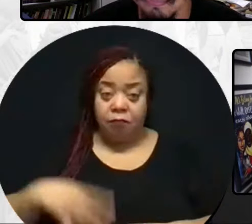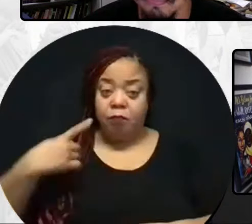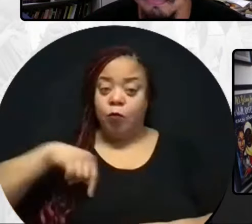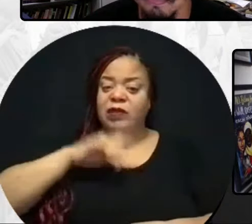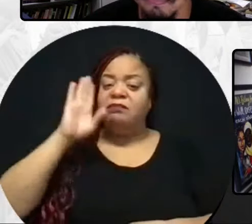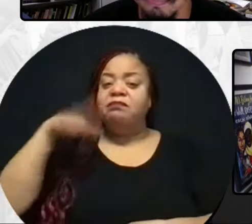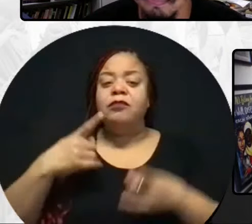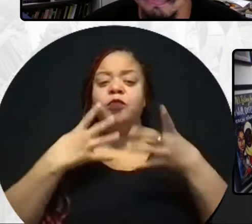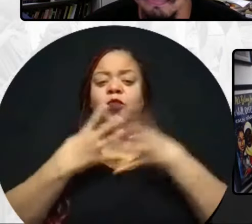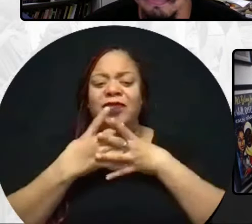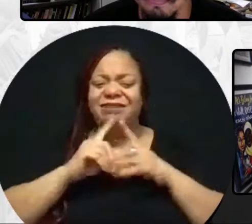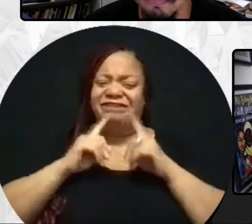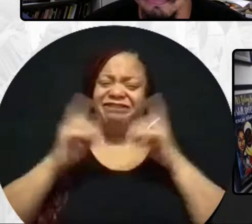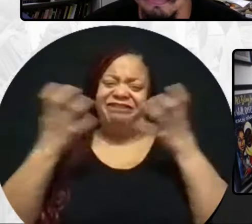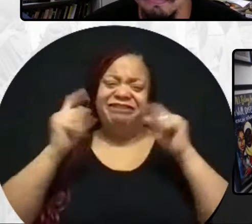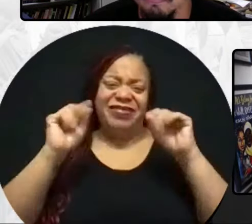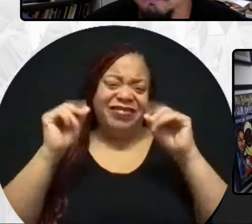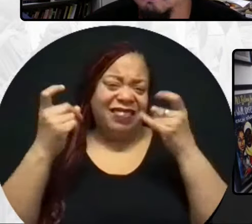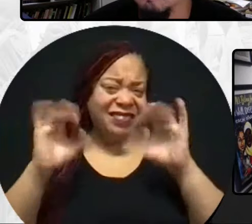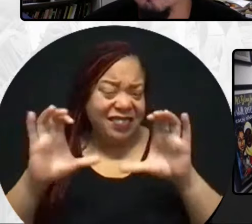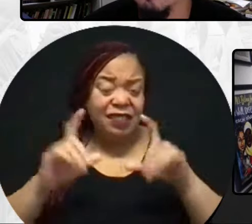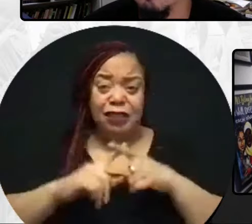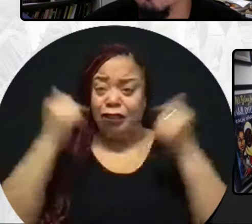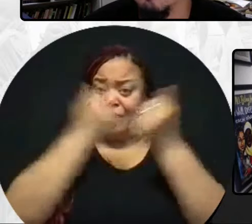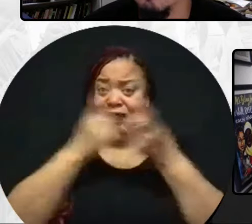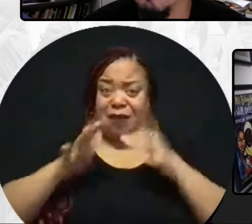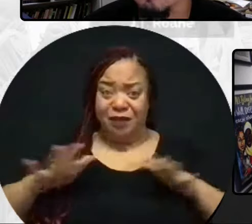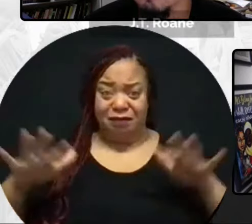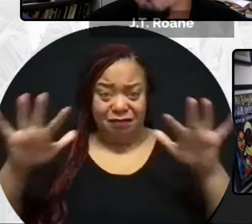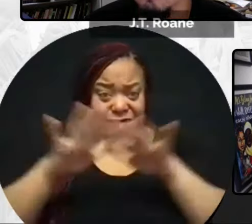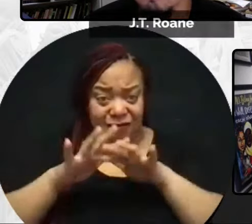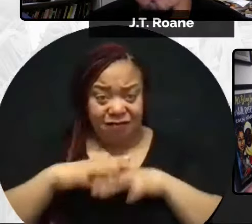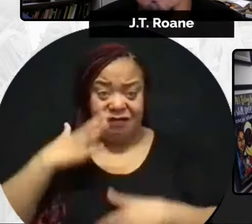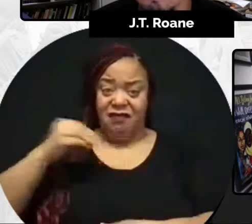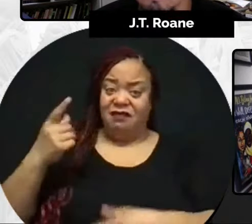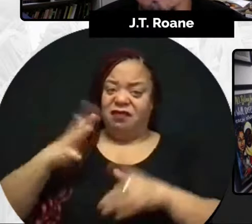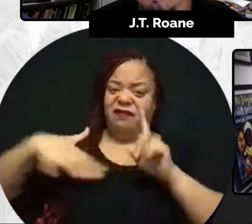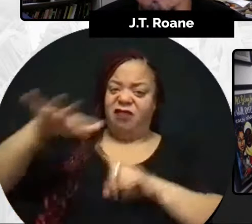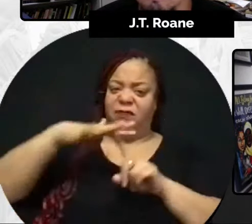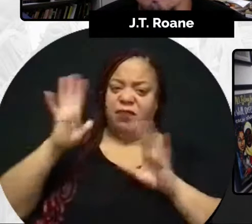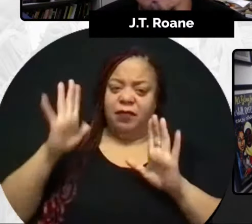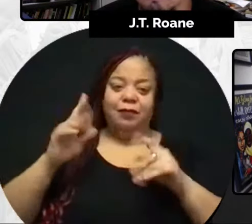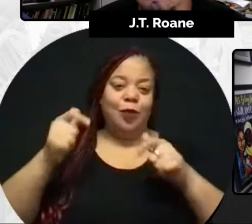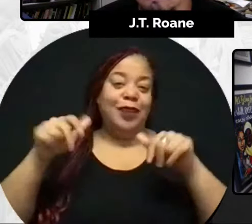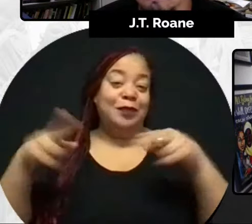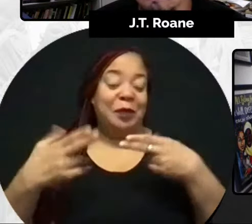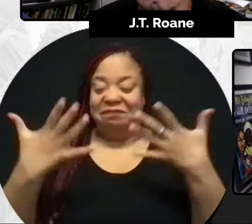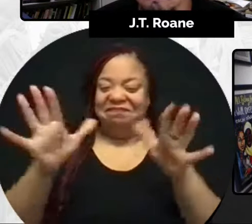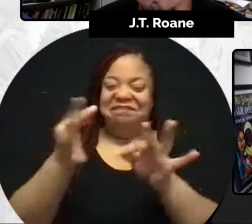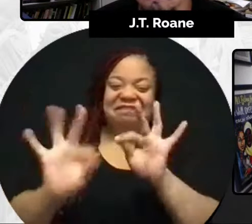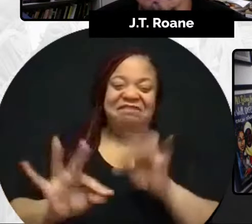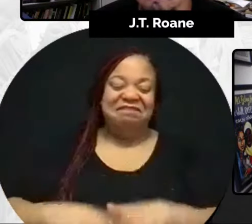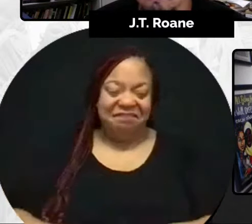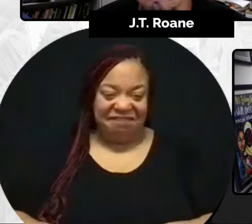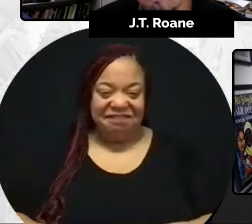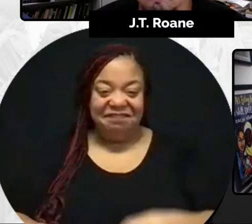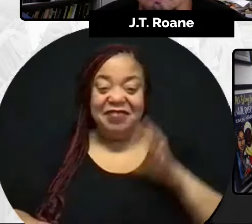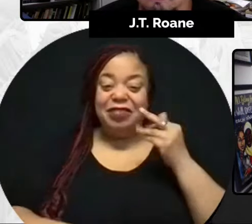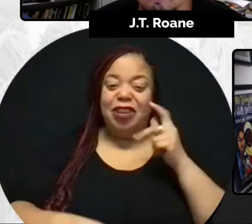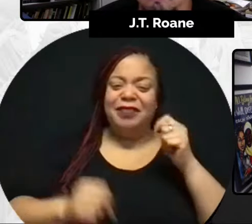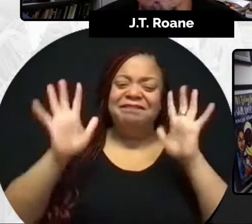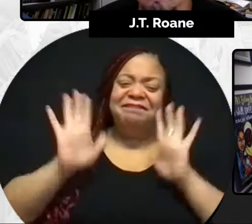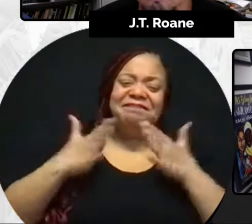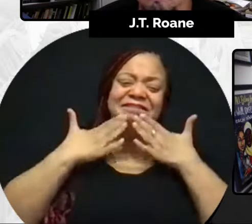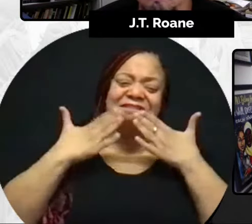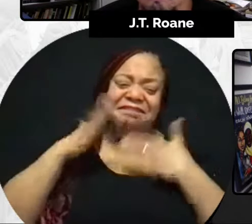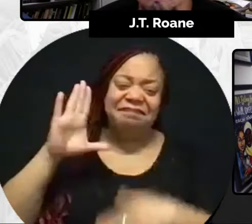Wonderful. Thank you, BP. Okay, so I think with that, we should get to one of our first video segment. So John, do you want to pull that up, and